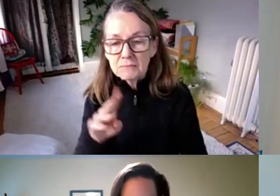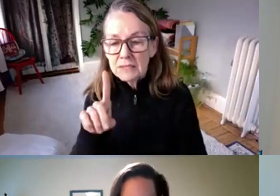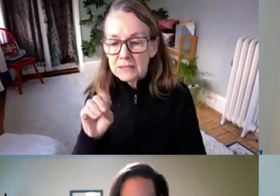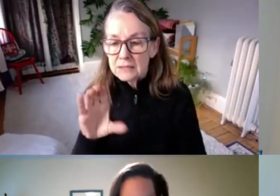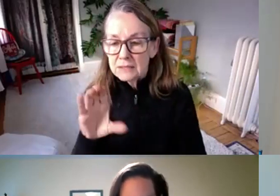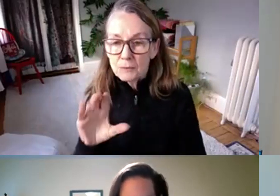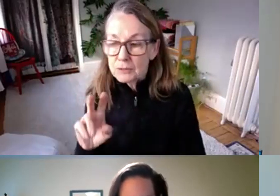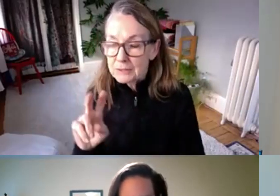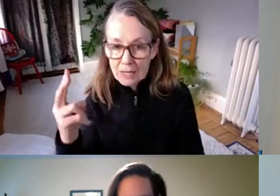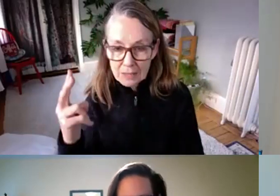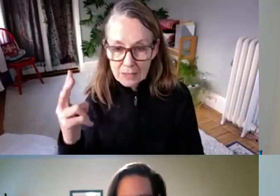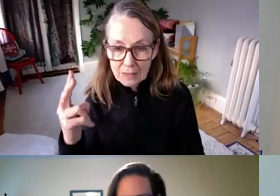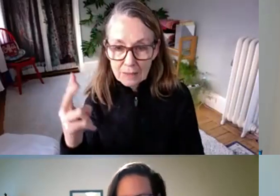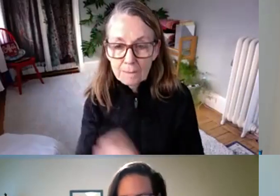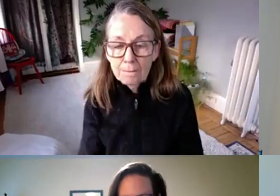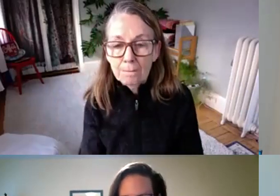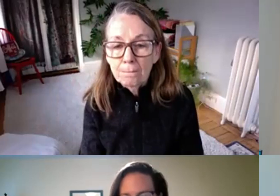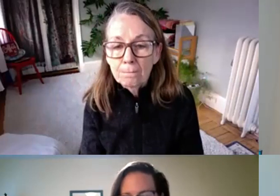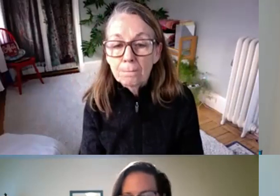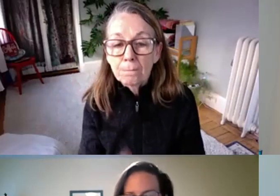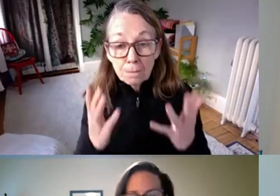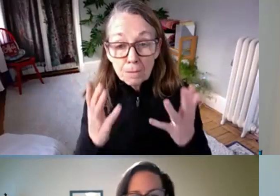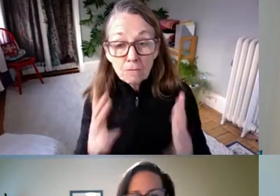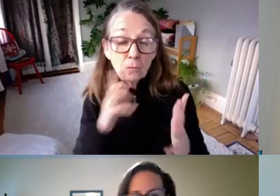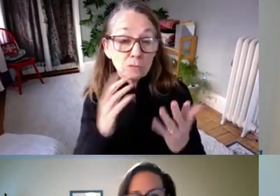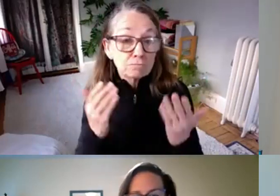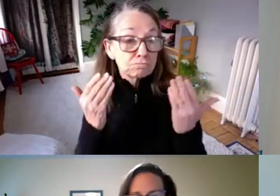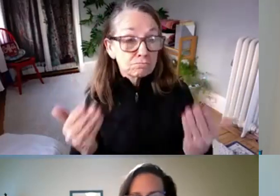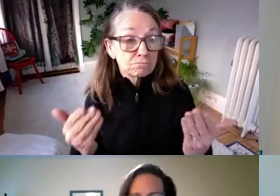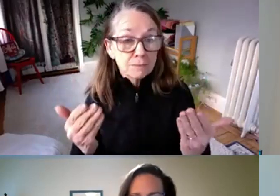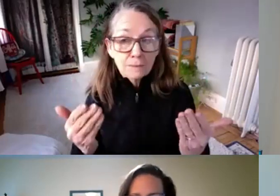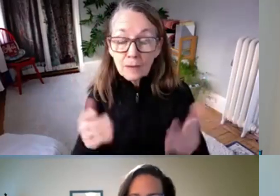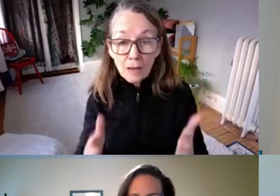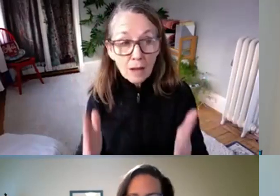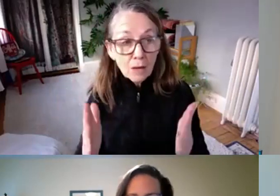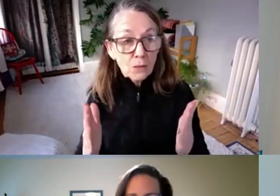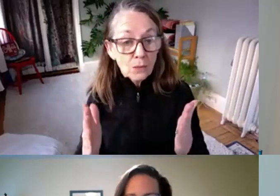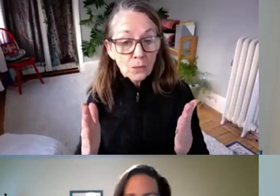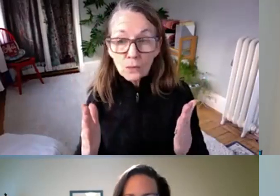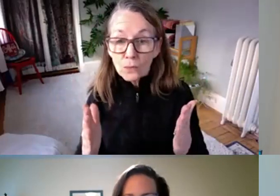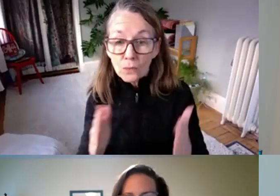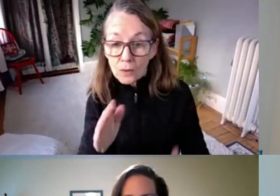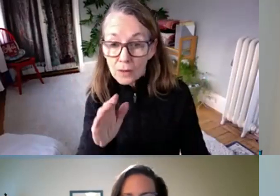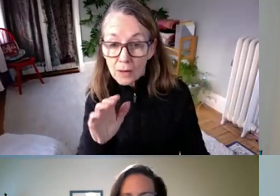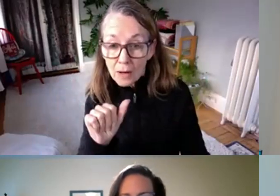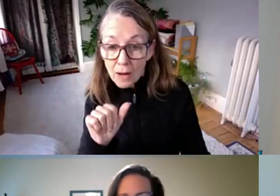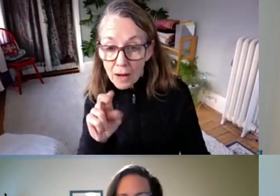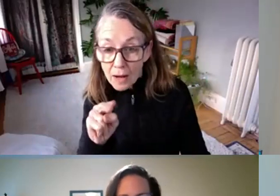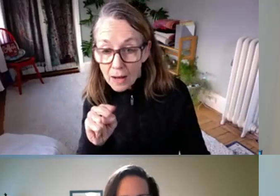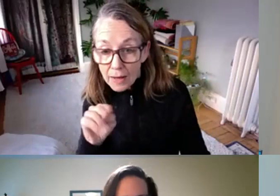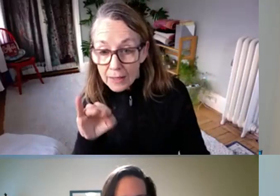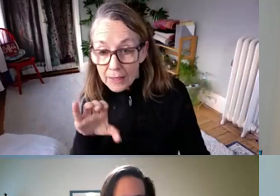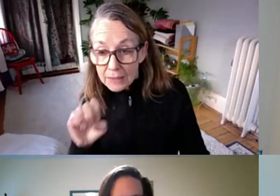2nd. And then we will go ahead and allow Anis and Lisa to